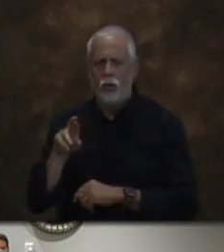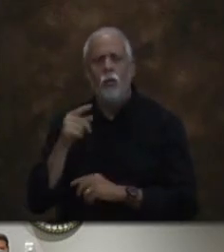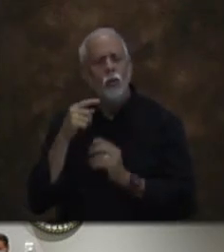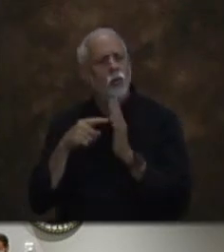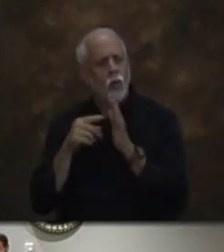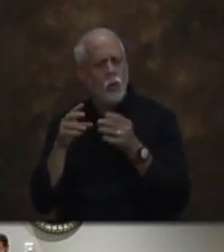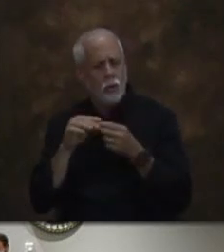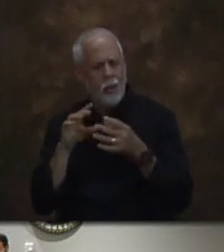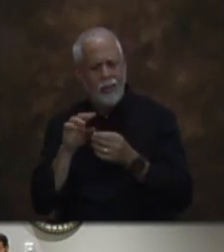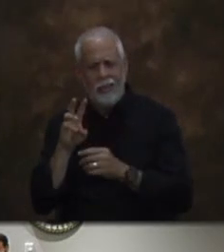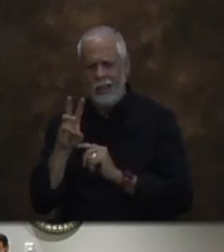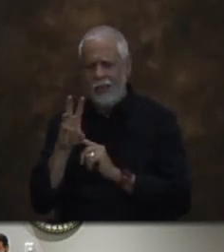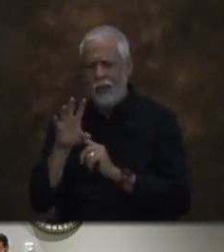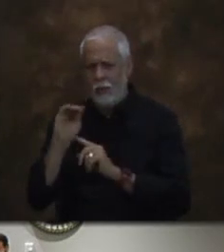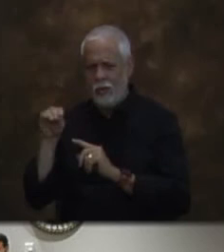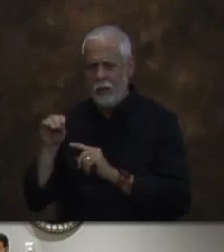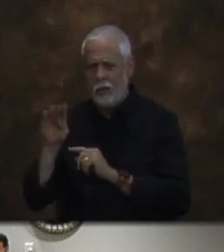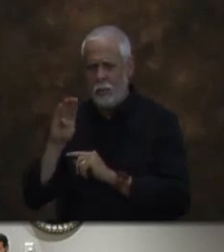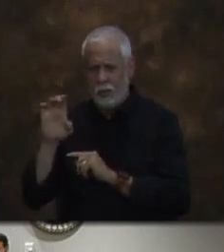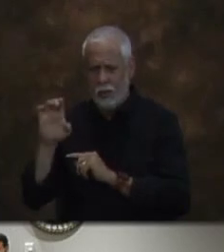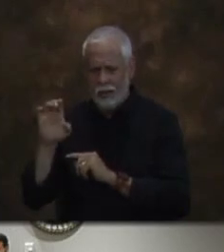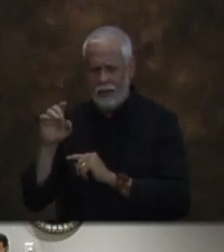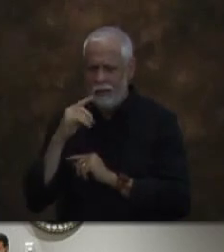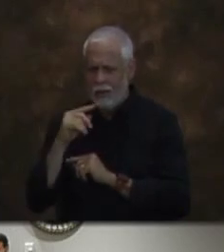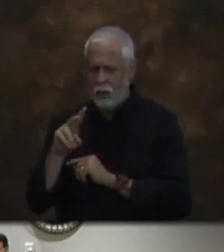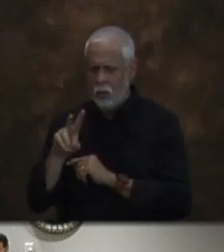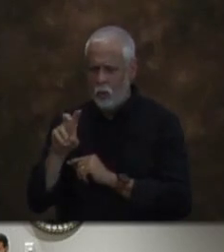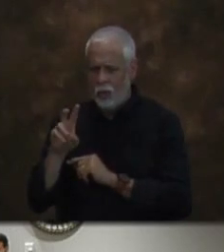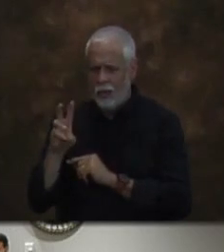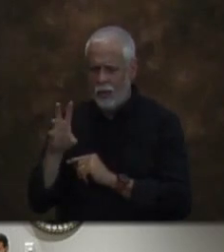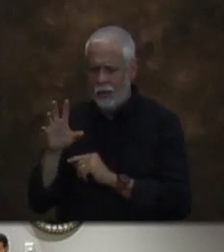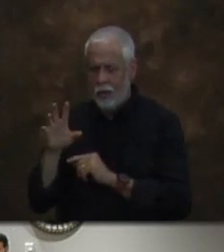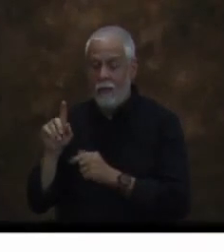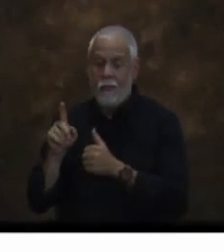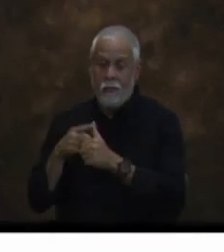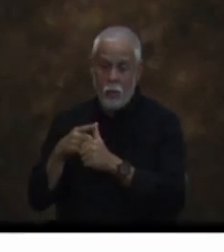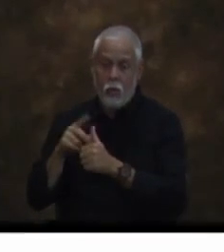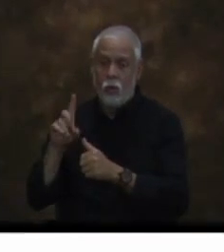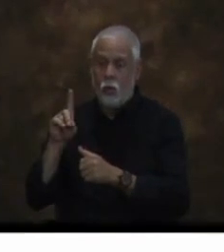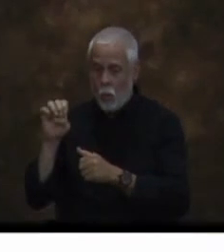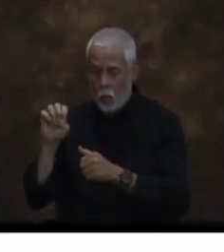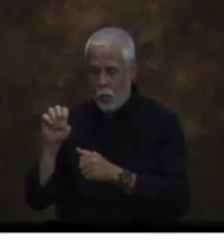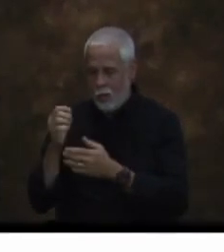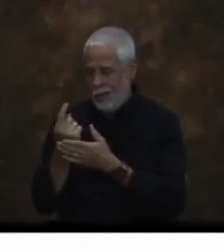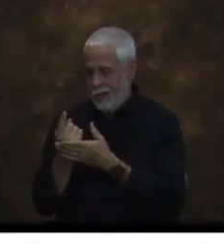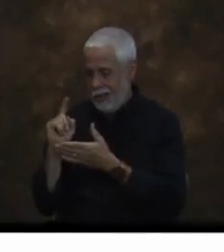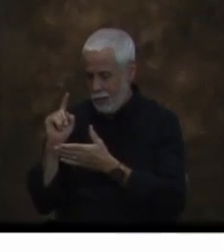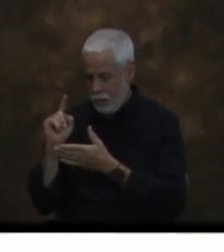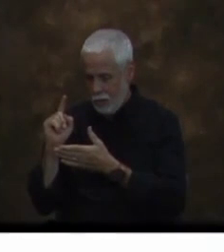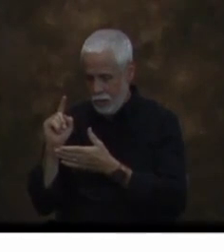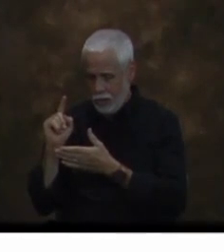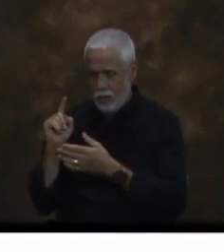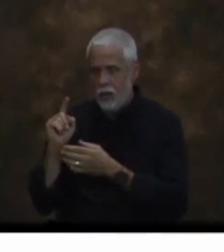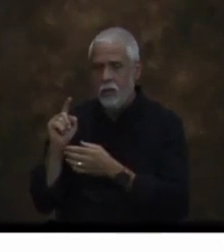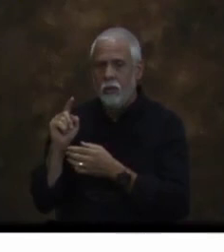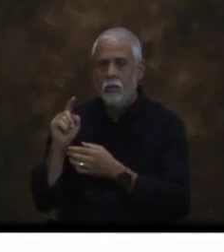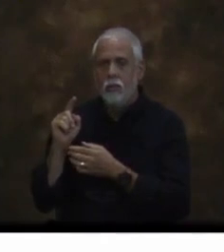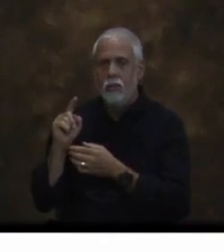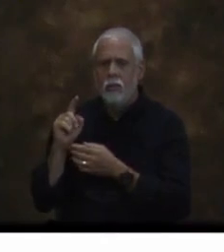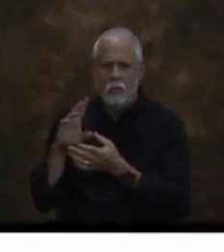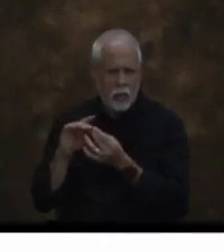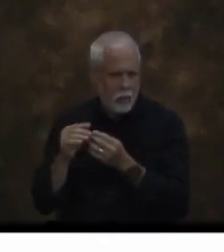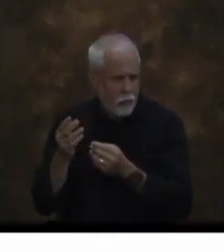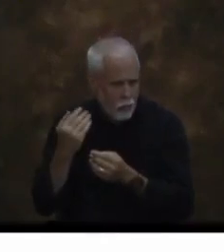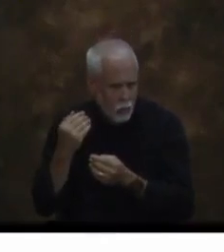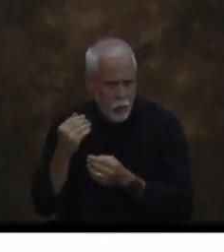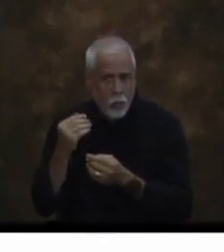with the 65% of Buncombe County slide. I think you said 265 first doses were given last week. You've talked about this